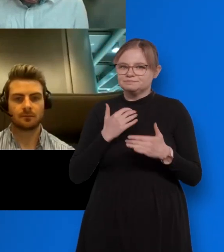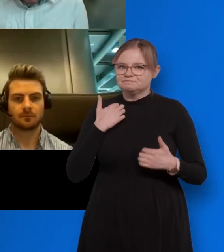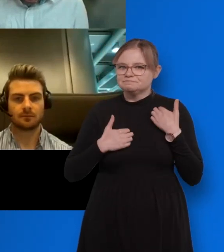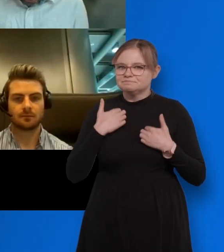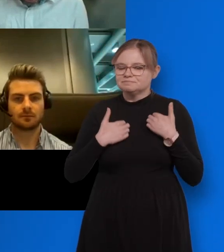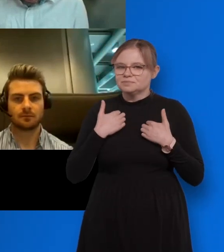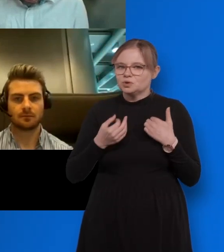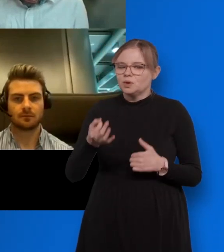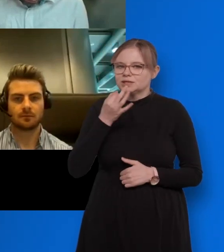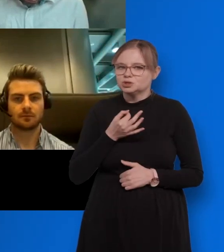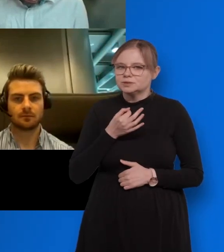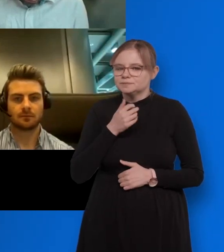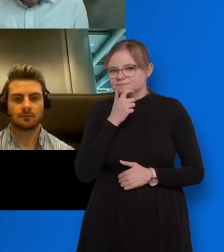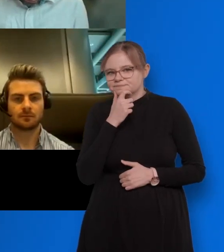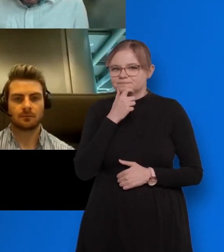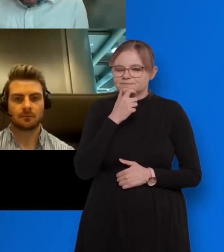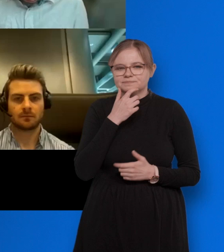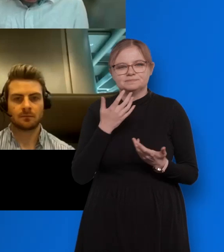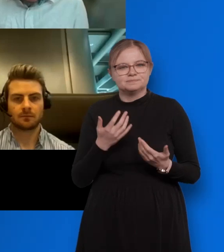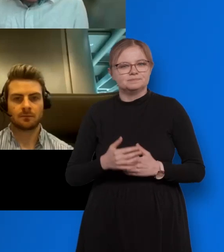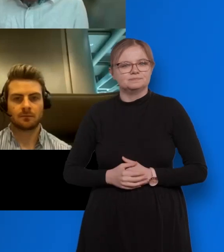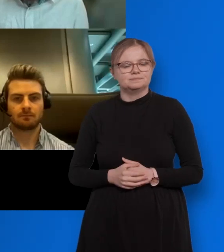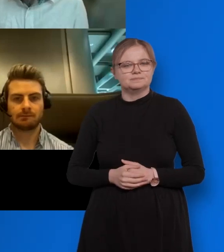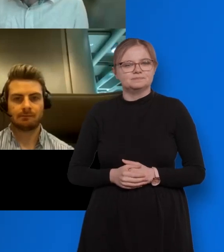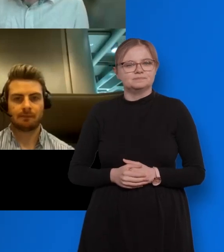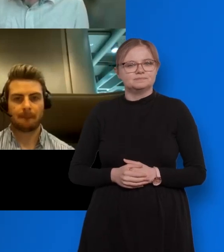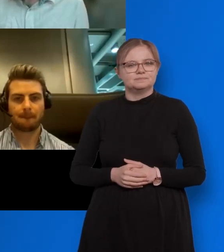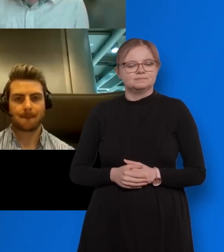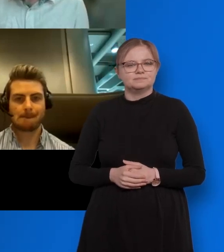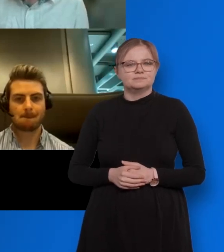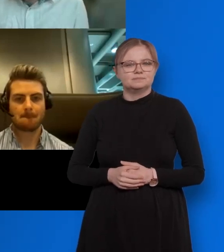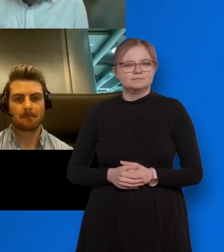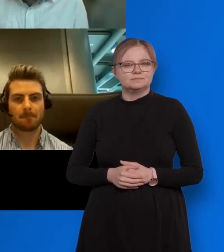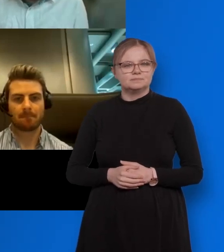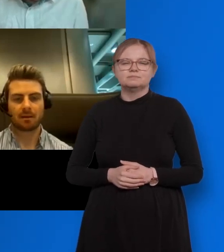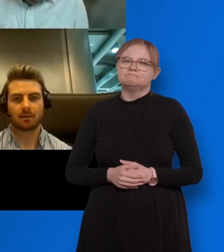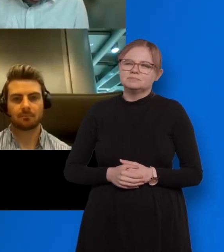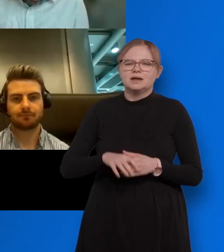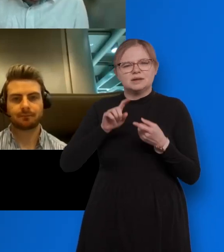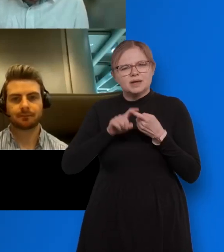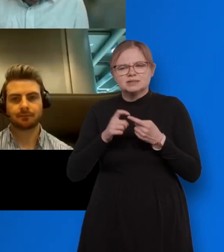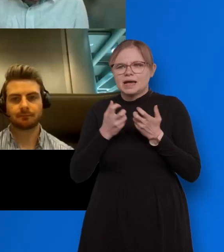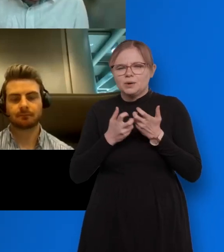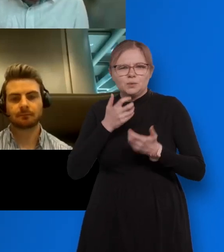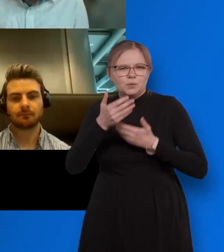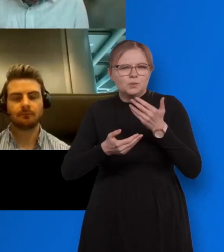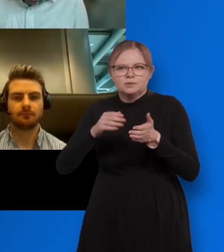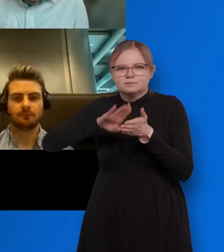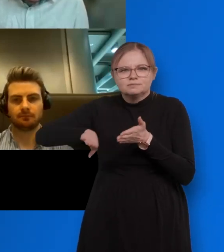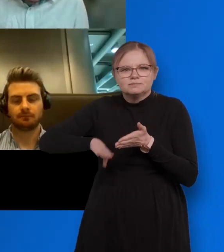question. So if you're stripping, I guess it depends on how you do it. So